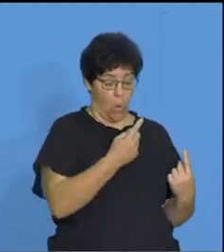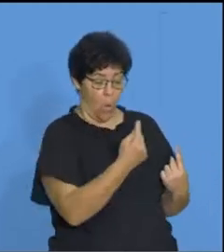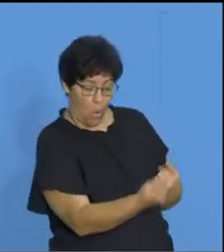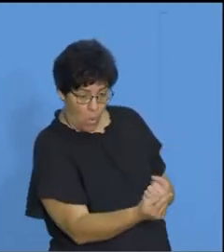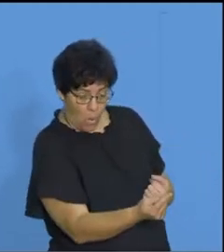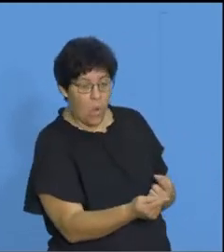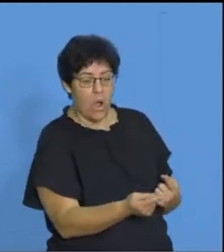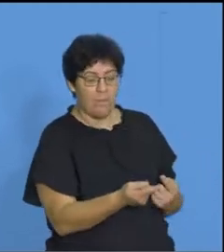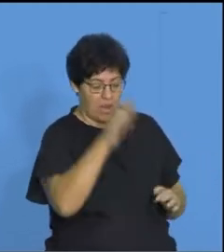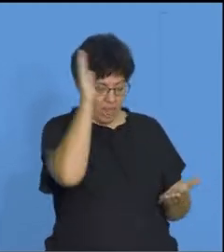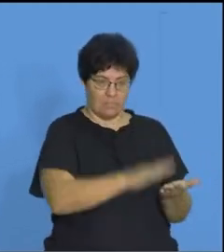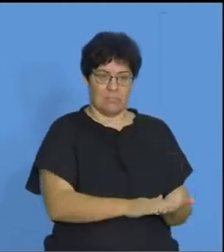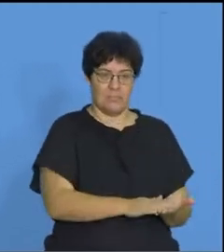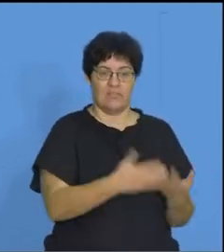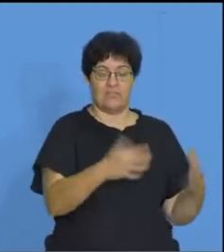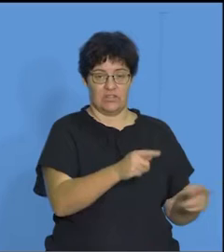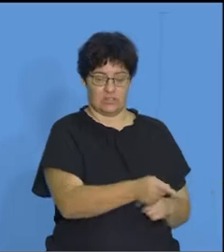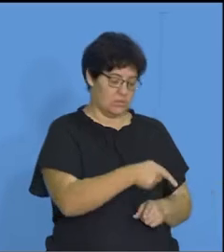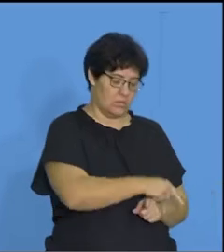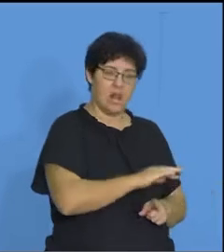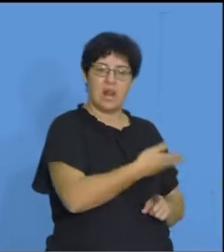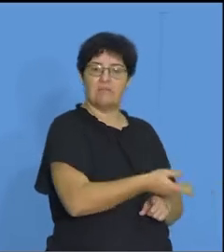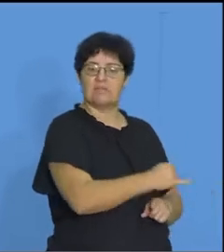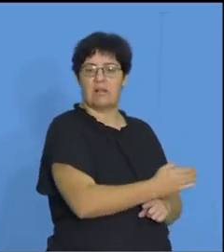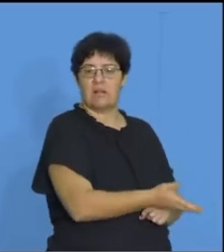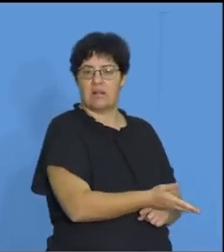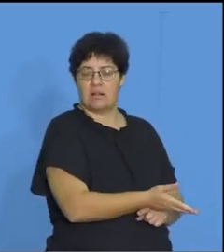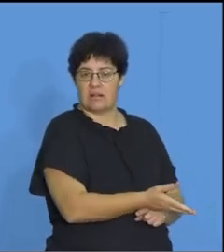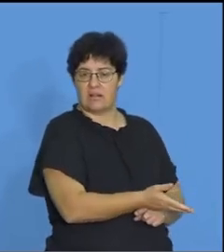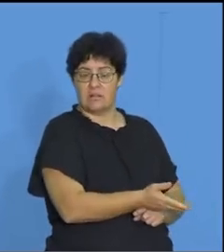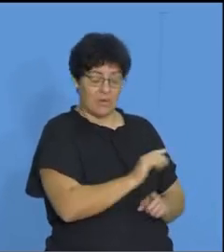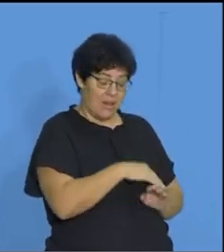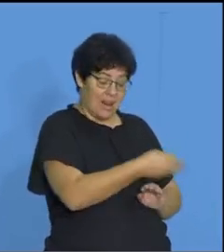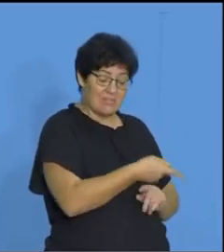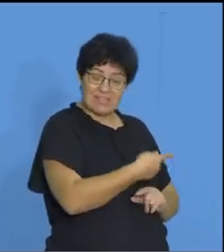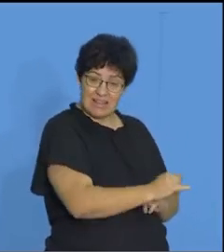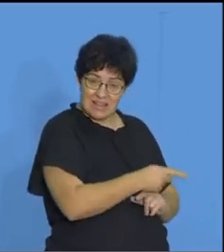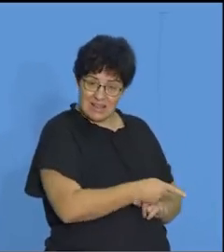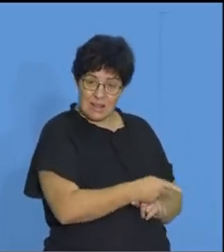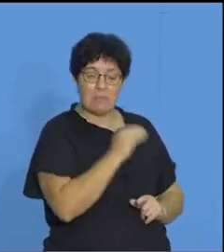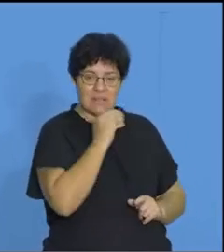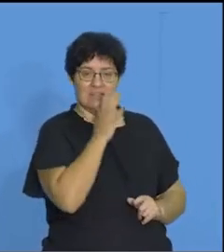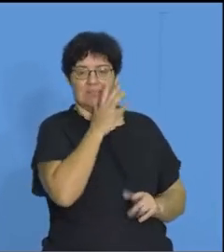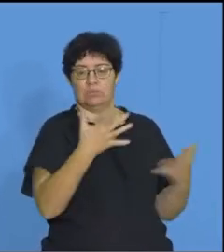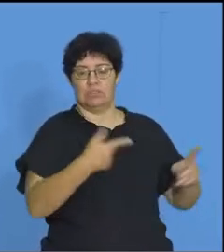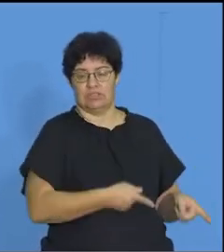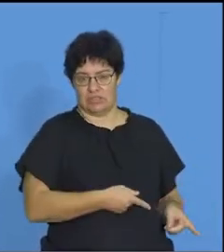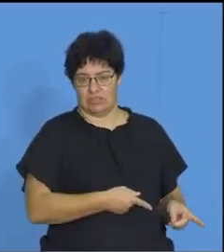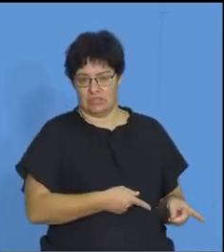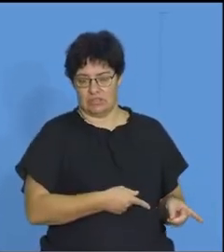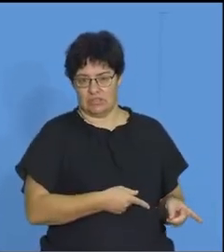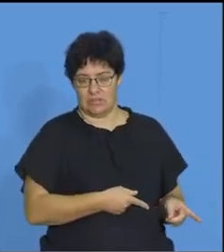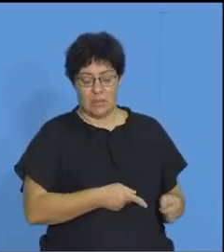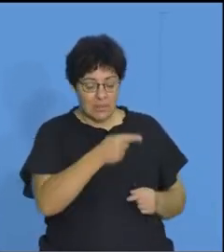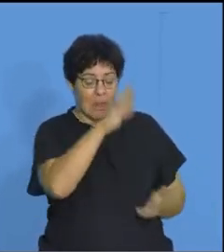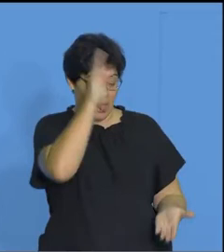reactants usually gets used up or exhausted, and then the other one remains. So that which remains is actually the one in excess. But the reactants